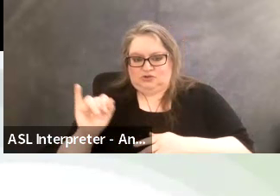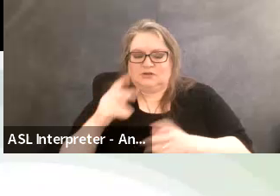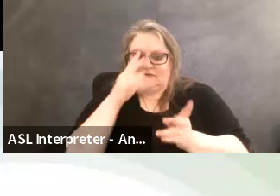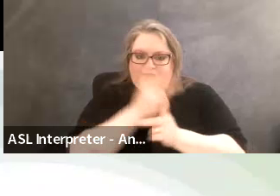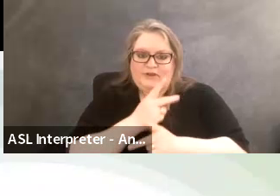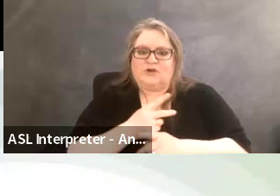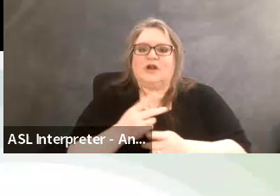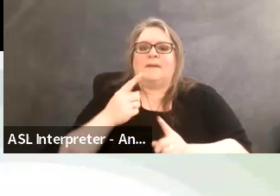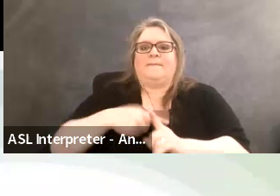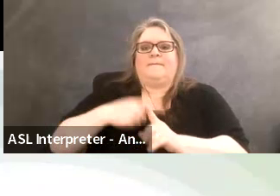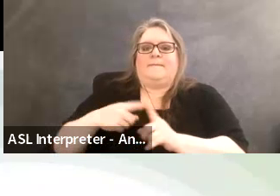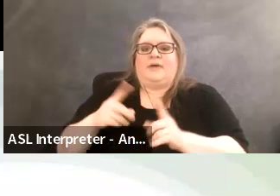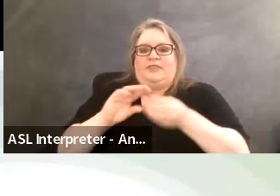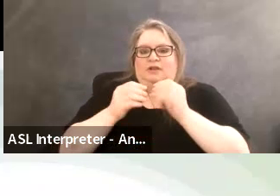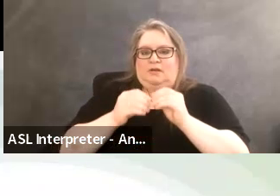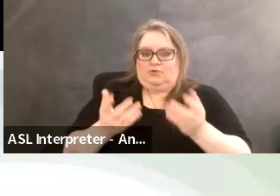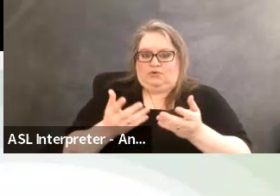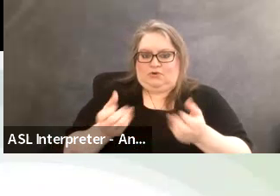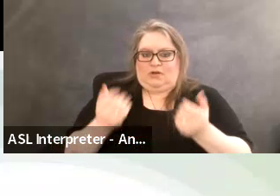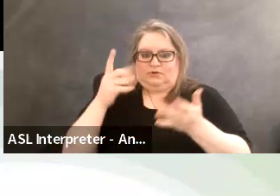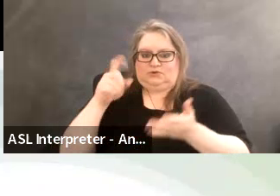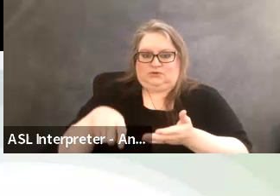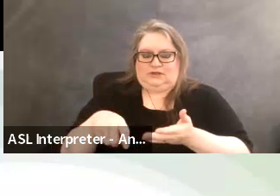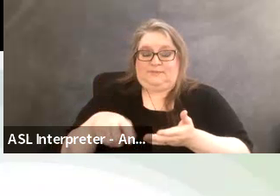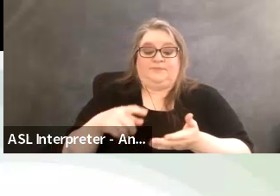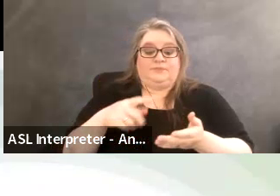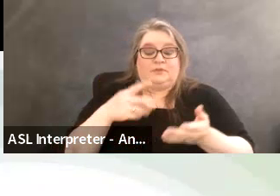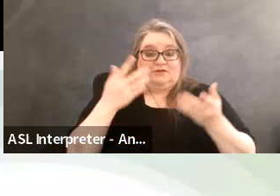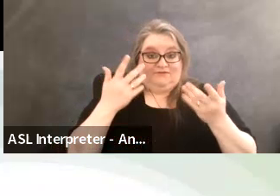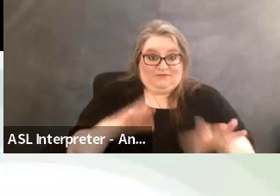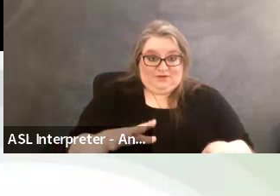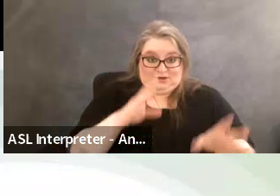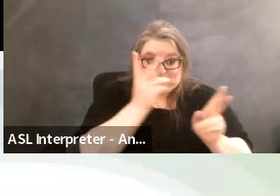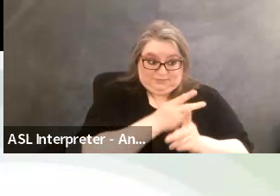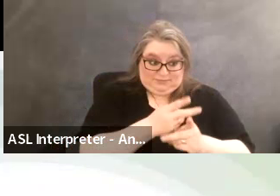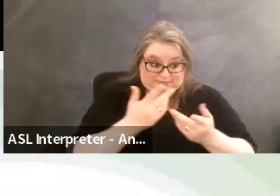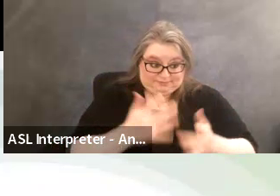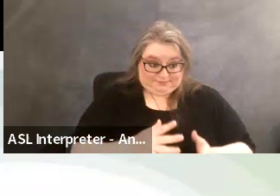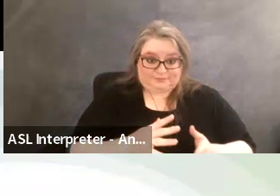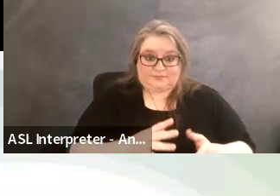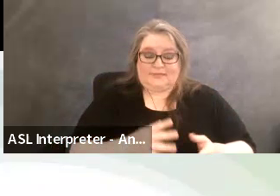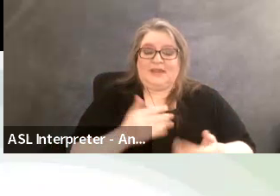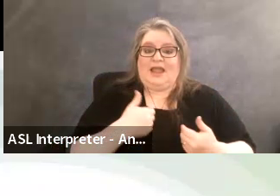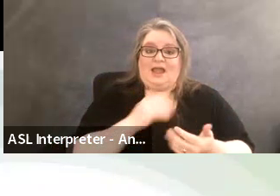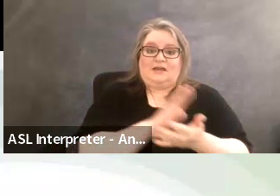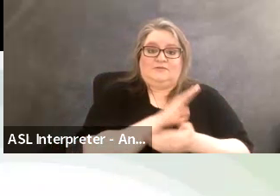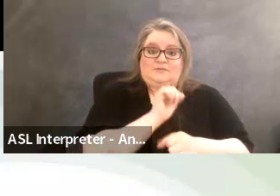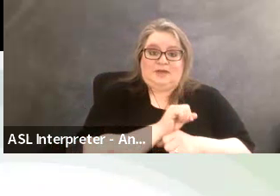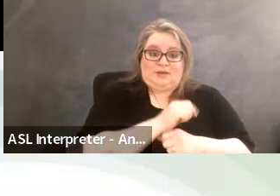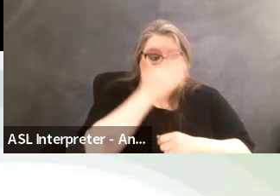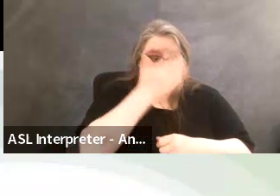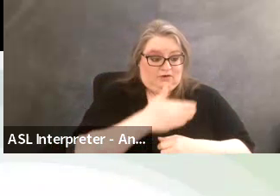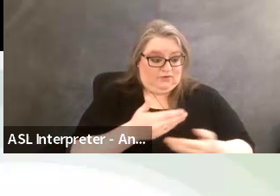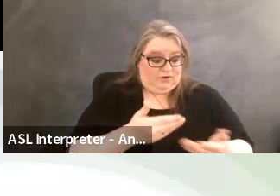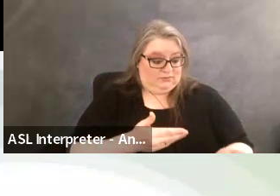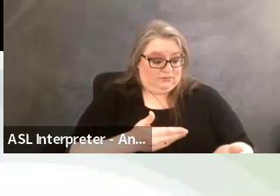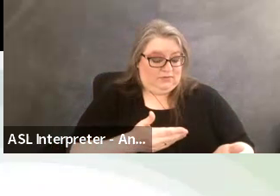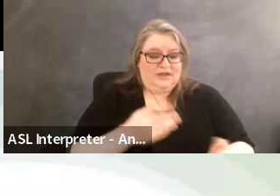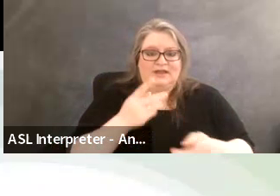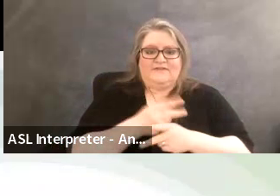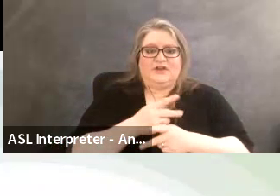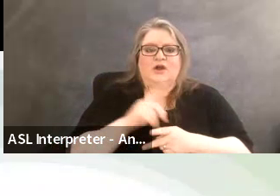monthly nut is. And then, once you've done that, and you've already got your paperwork in front of you, figure out where your money is